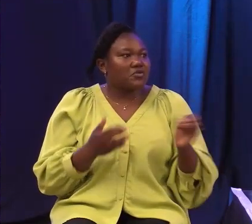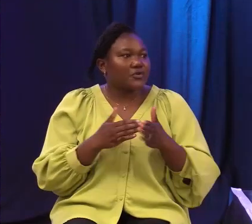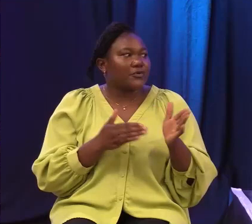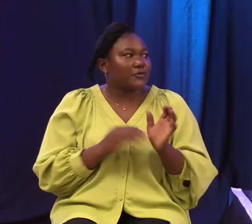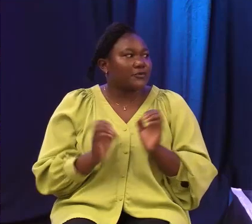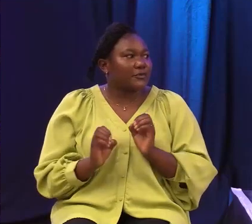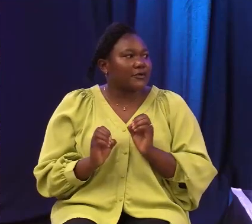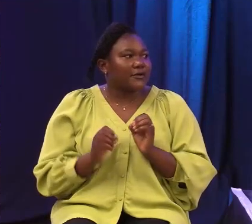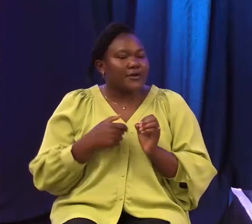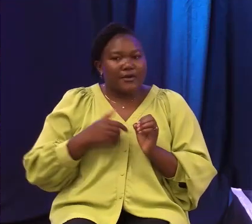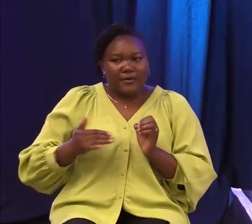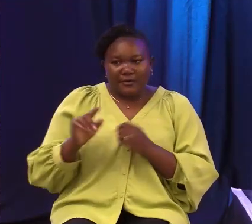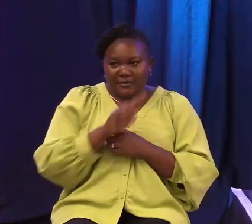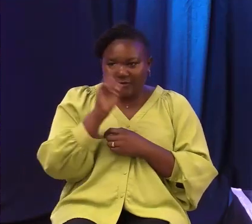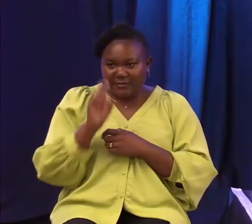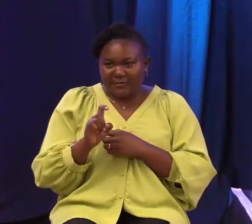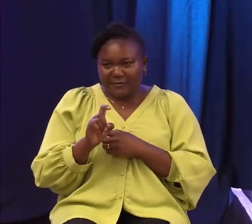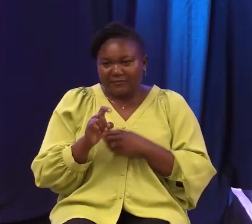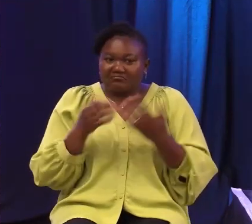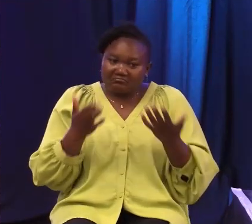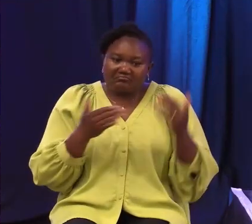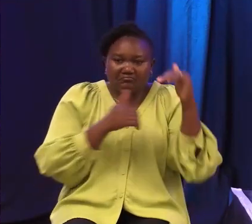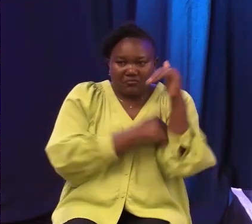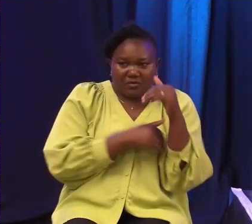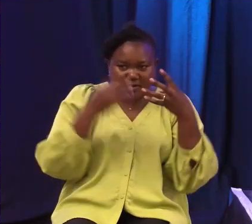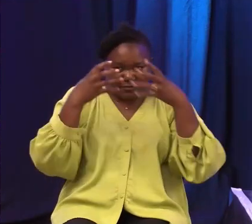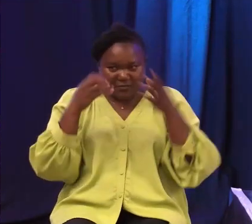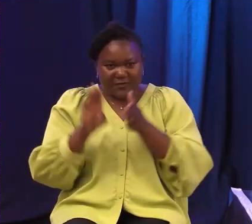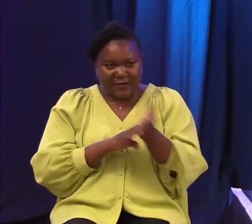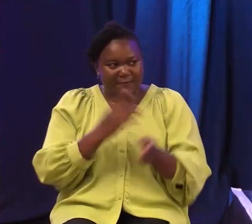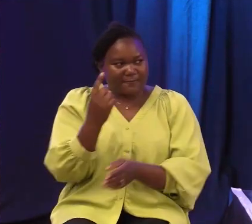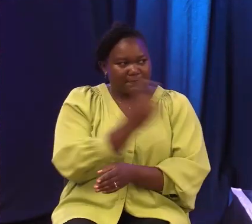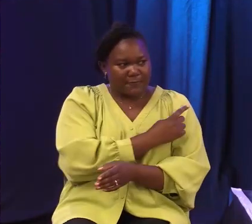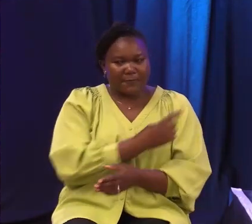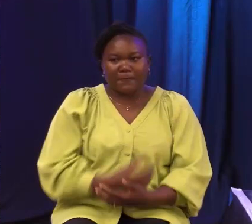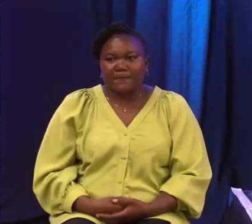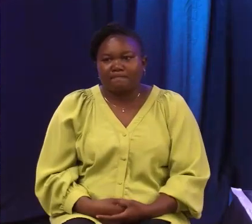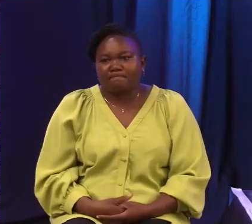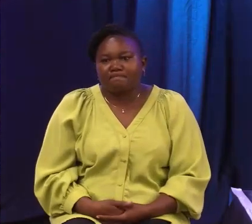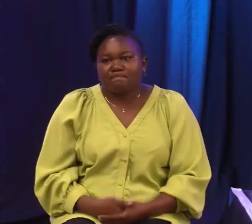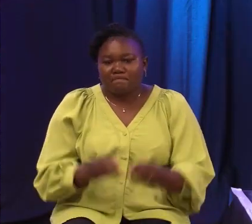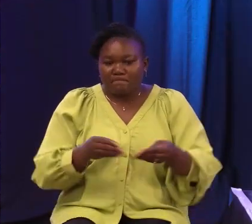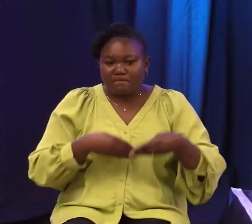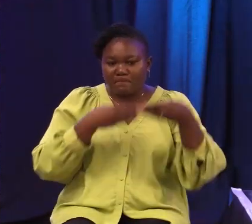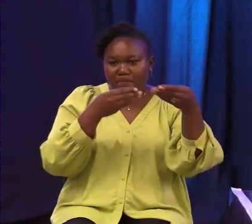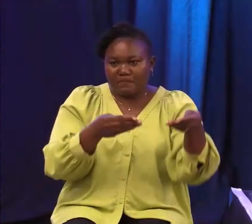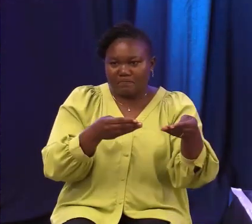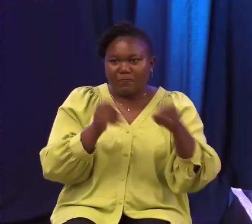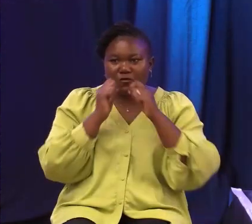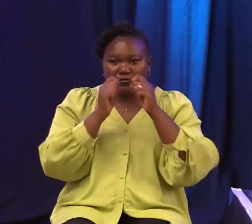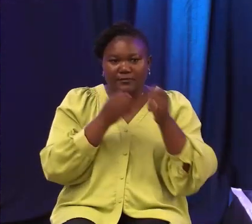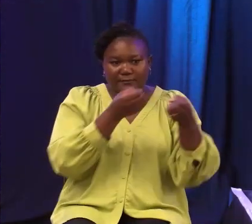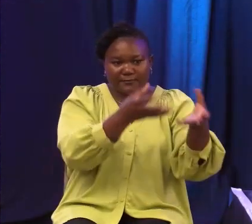like to ask the Honorable Ombudsman to join me on stage for the handing over of the prize. Thank you,